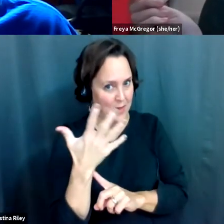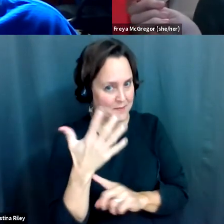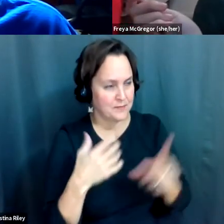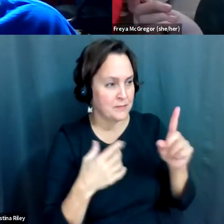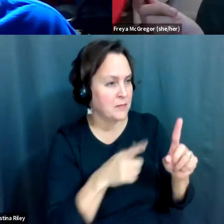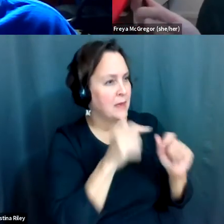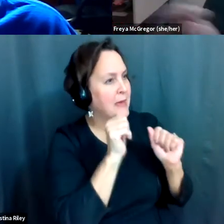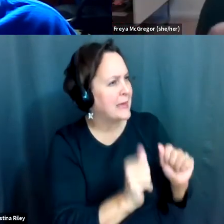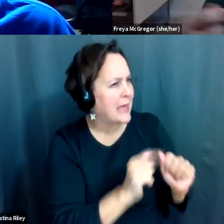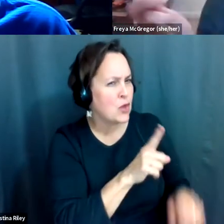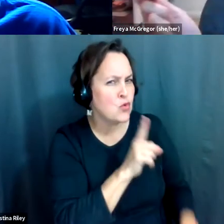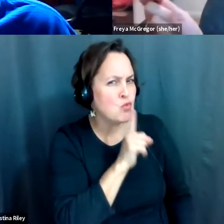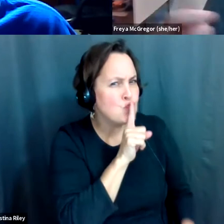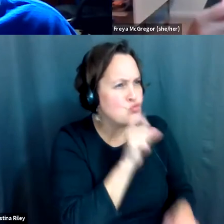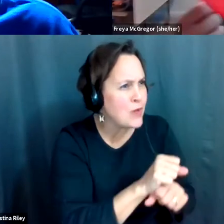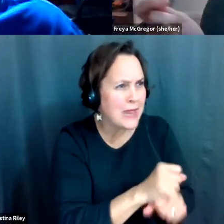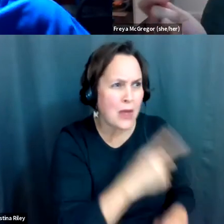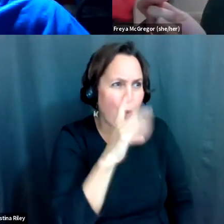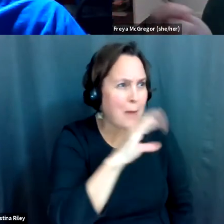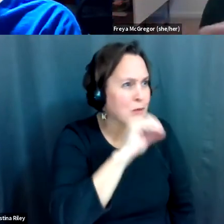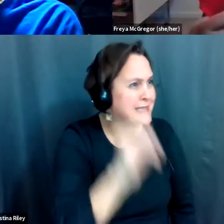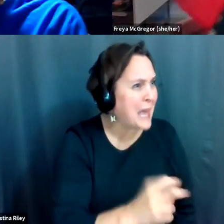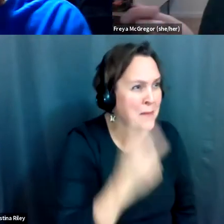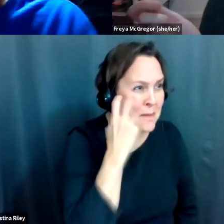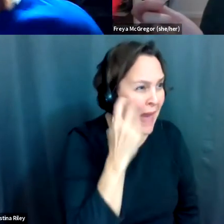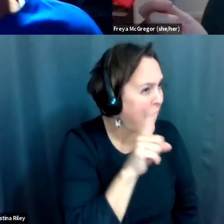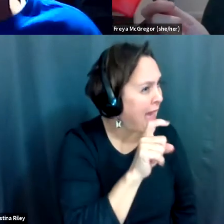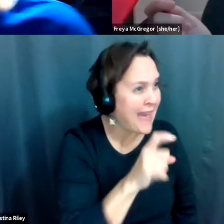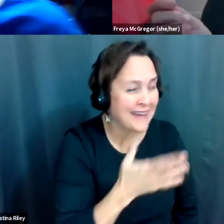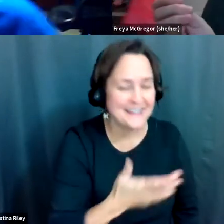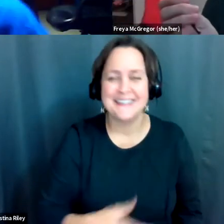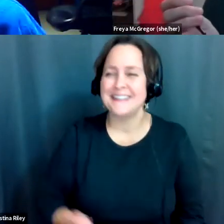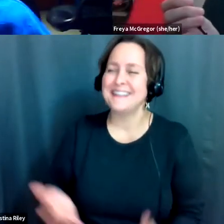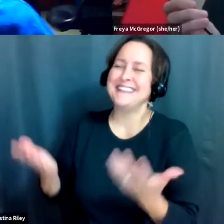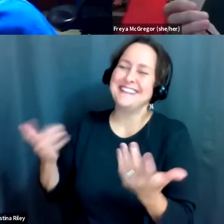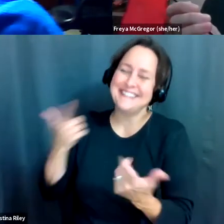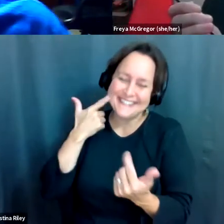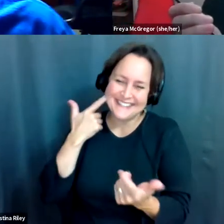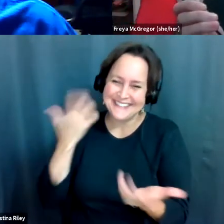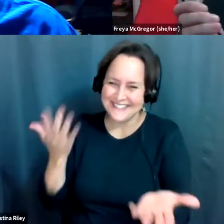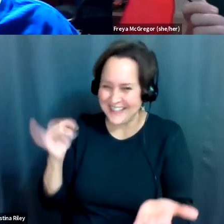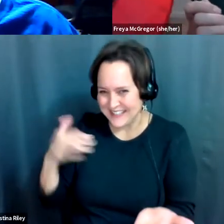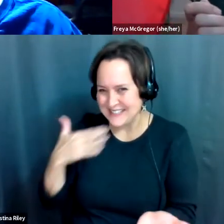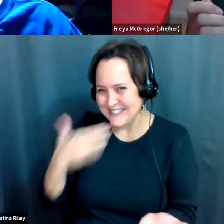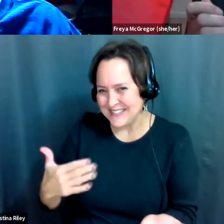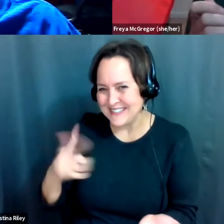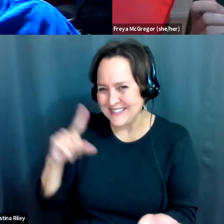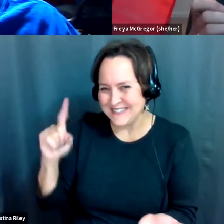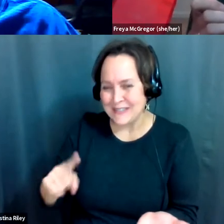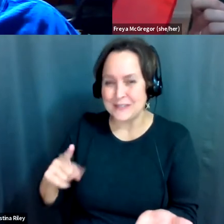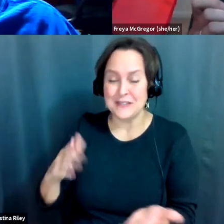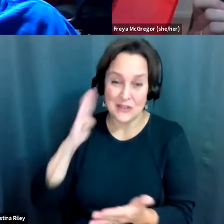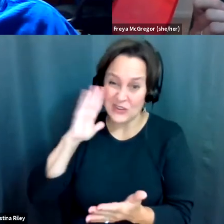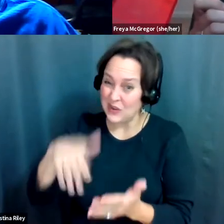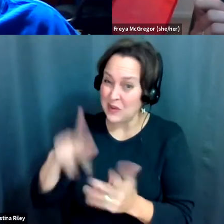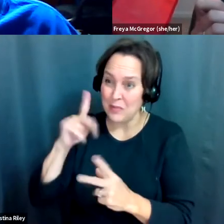can you really not see anything? Well, that's a good one. And I'm asked that more often